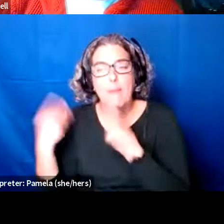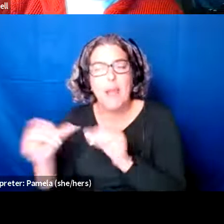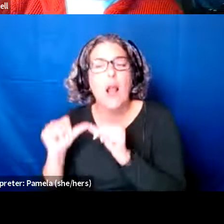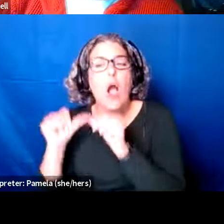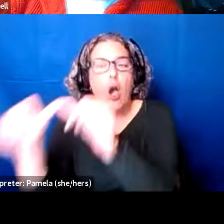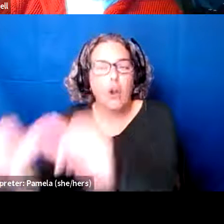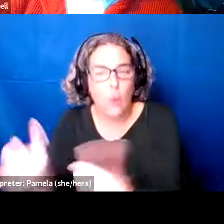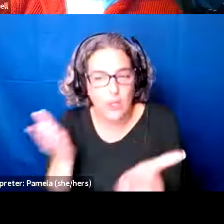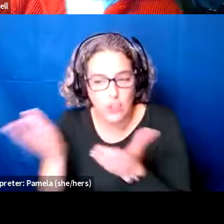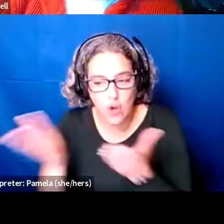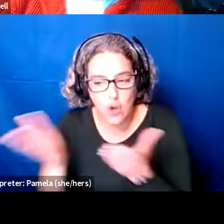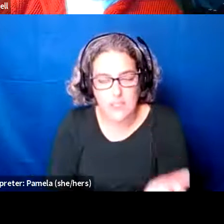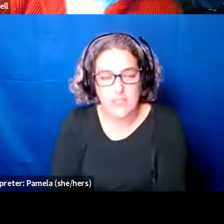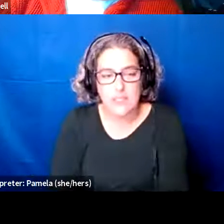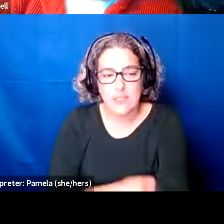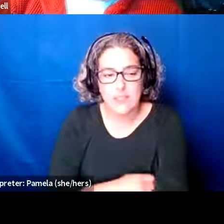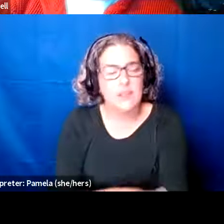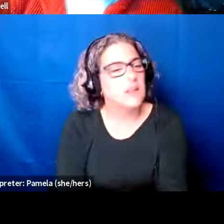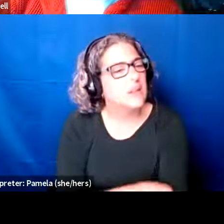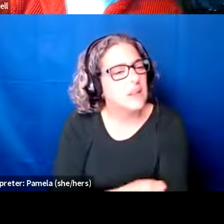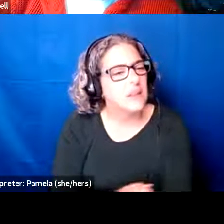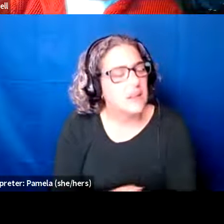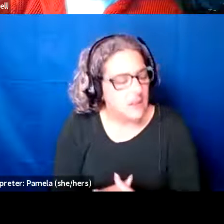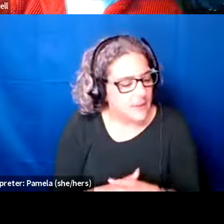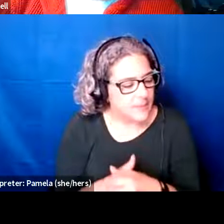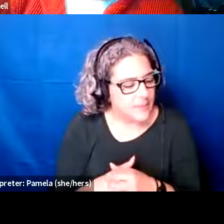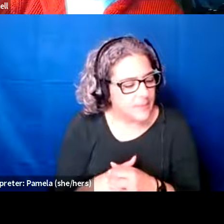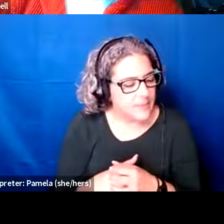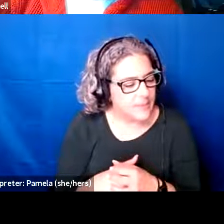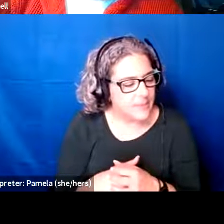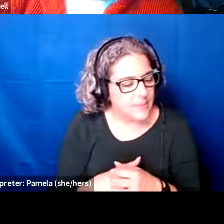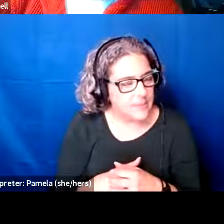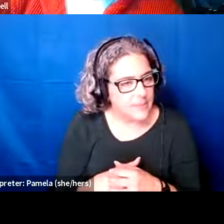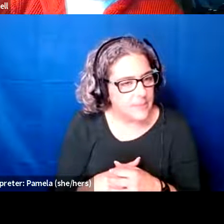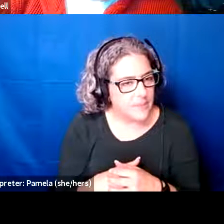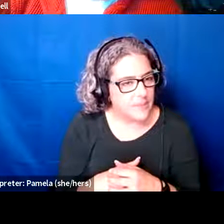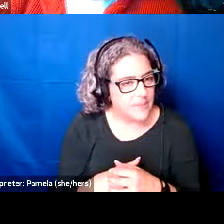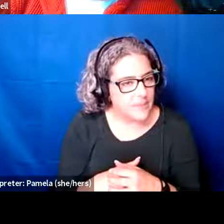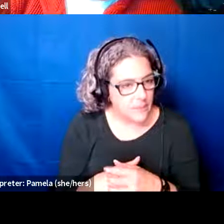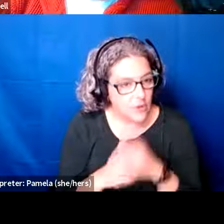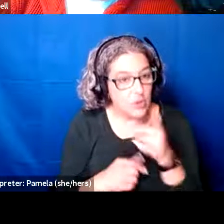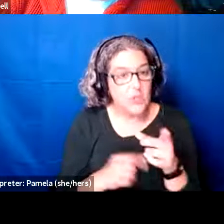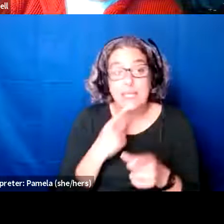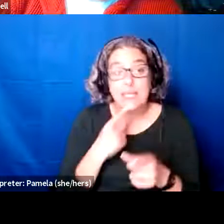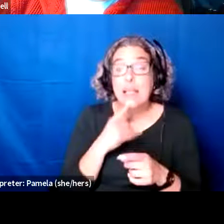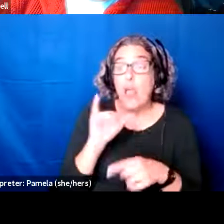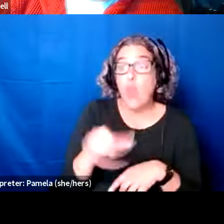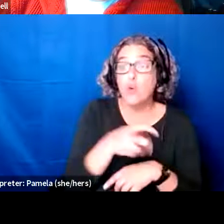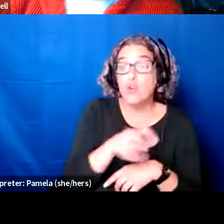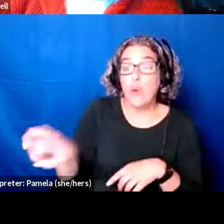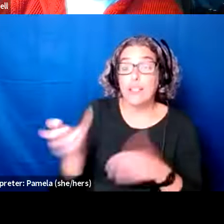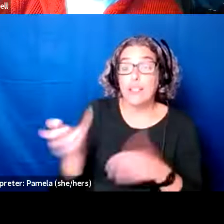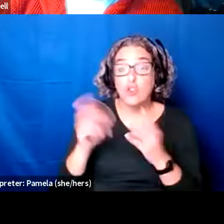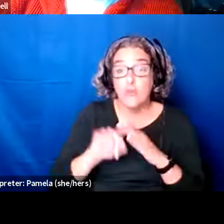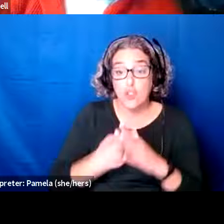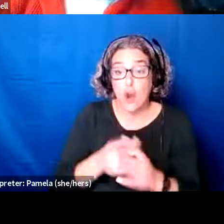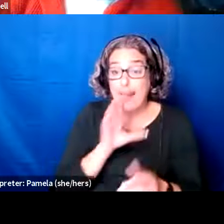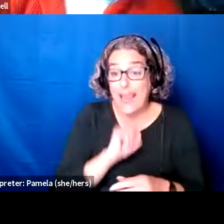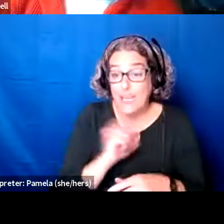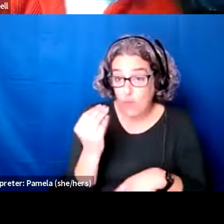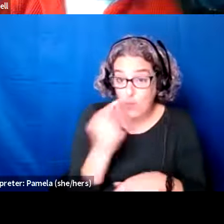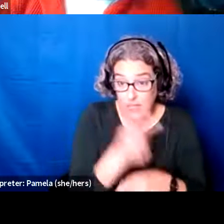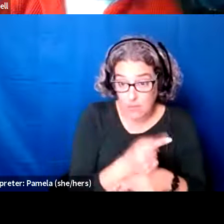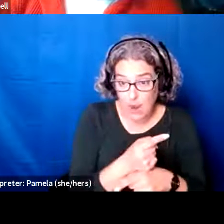the transition services start when the kid is 14, right? Correct. Yes,